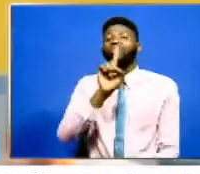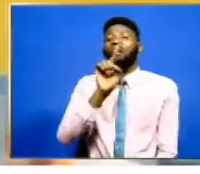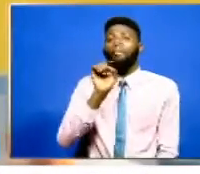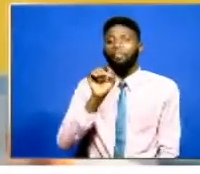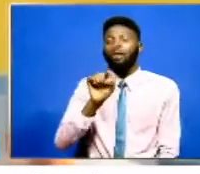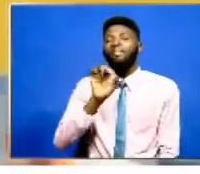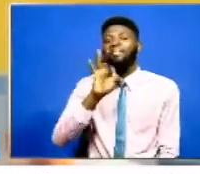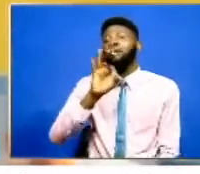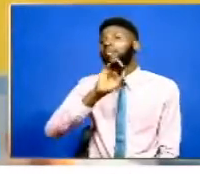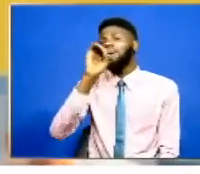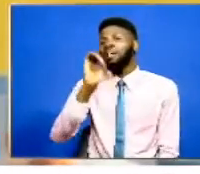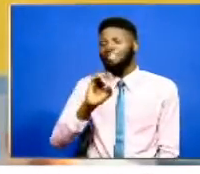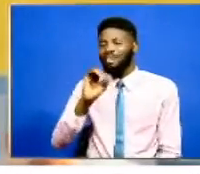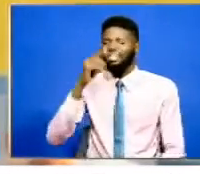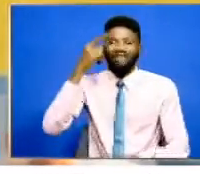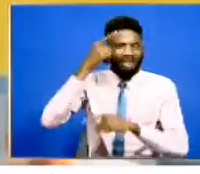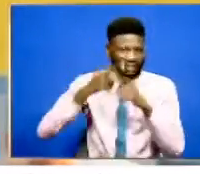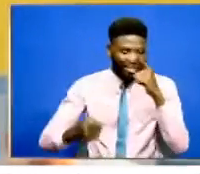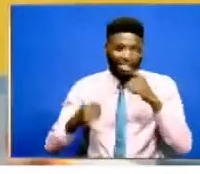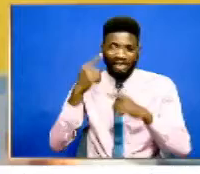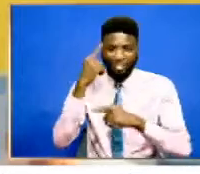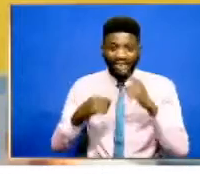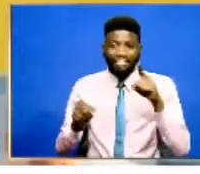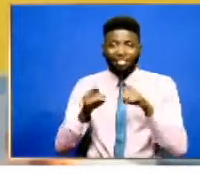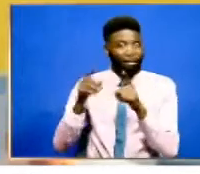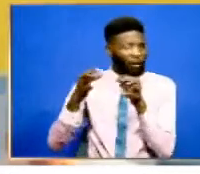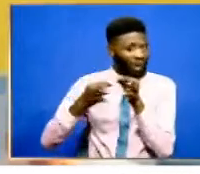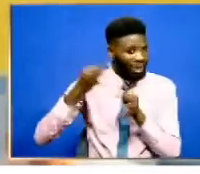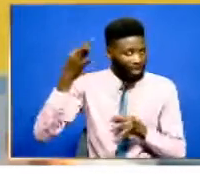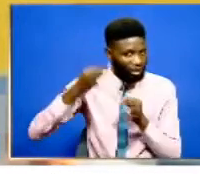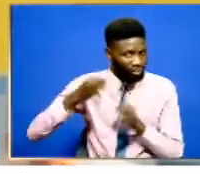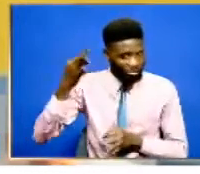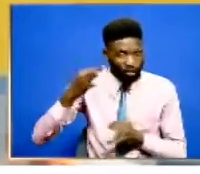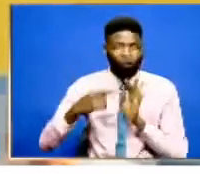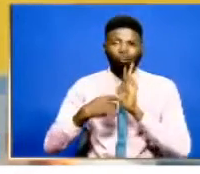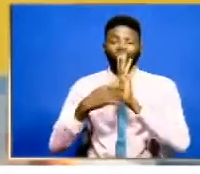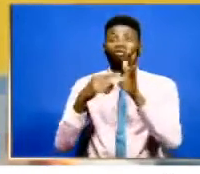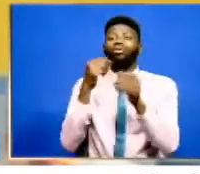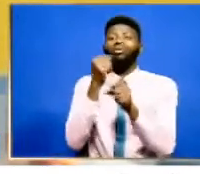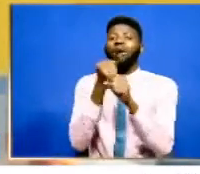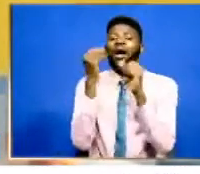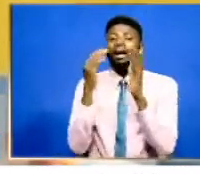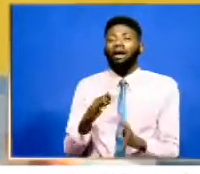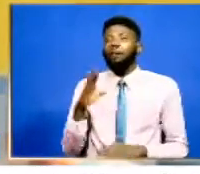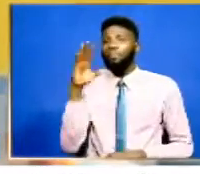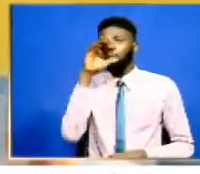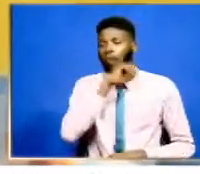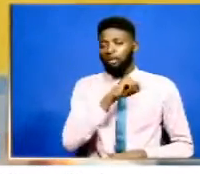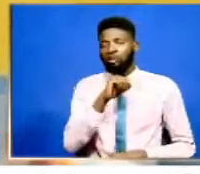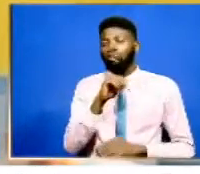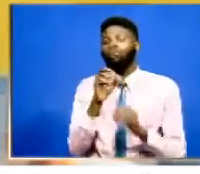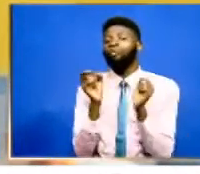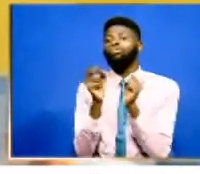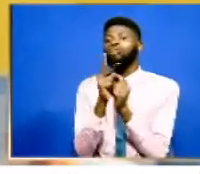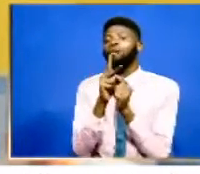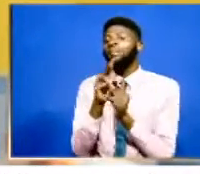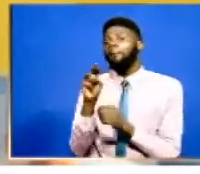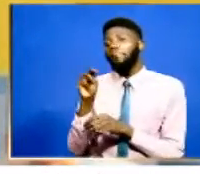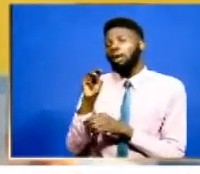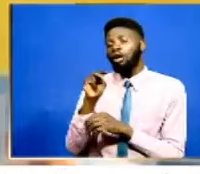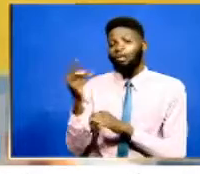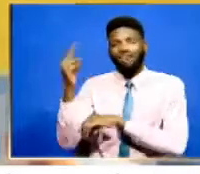and estimates suggest that workers miss nearly 12 million days of work each year in